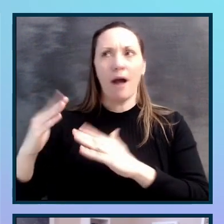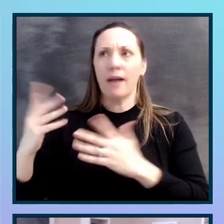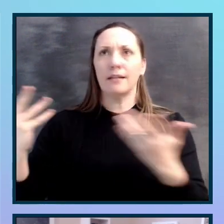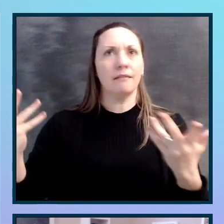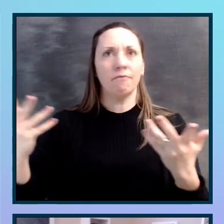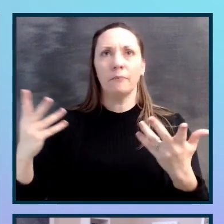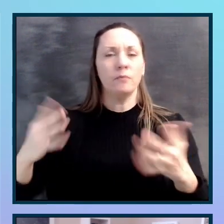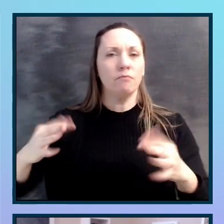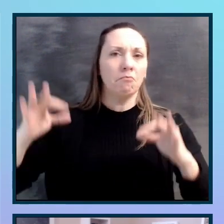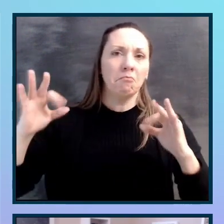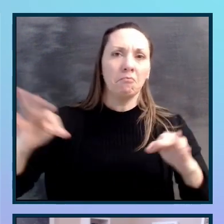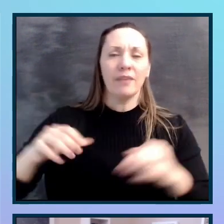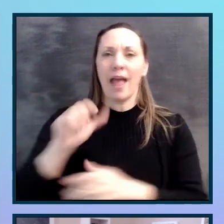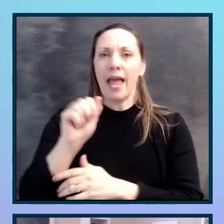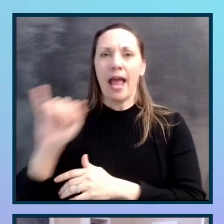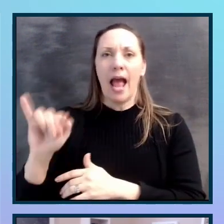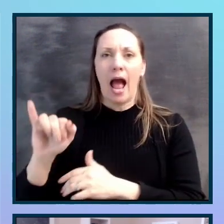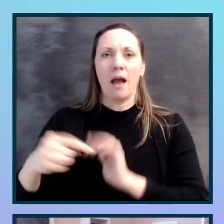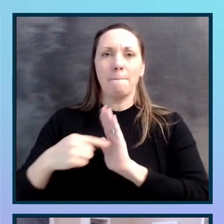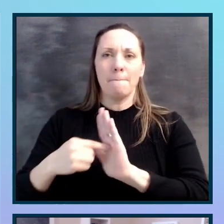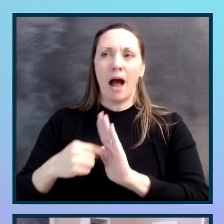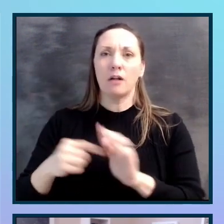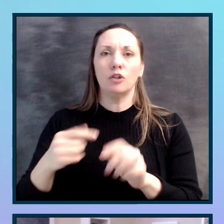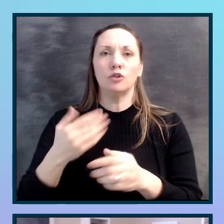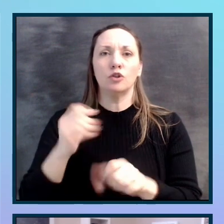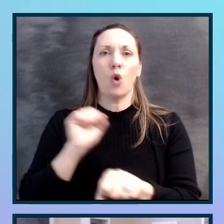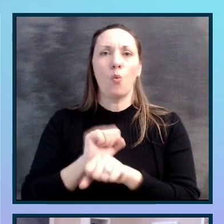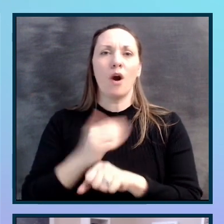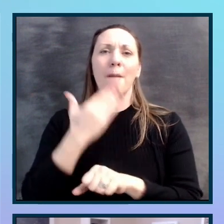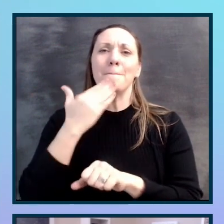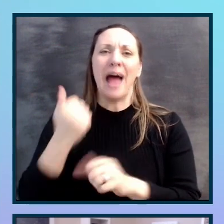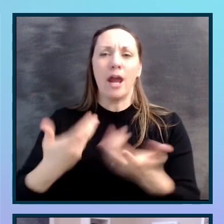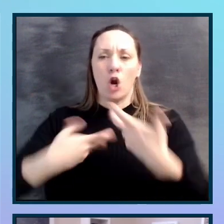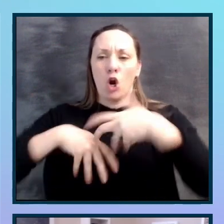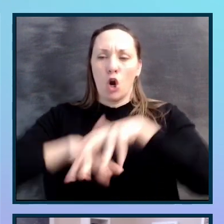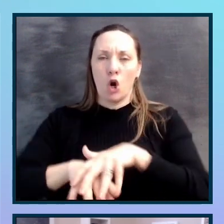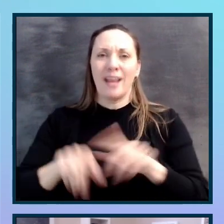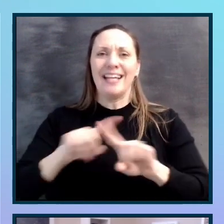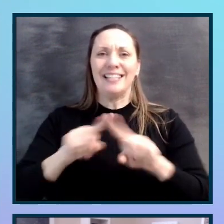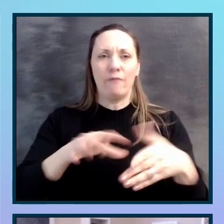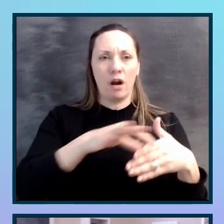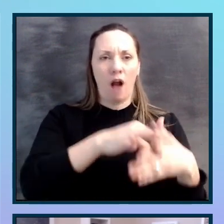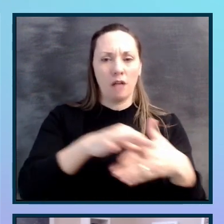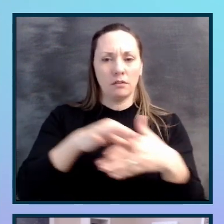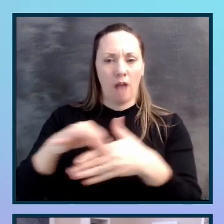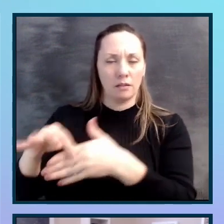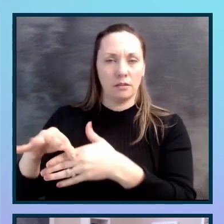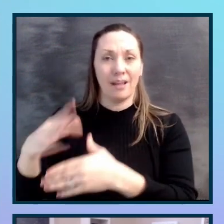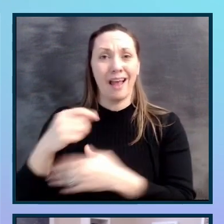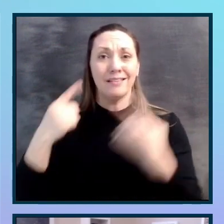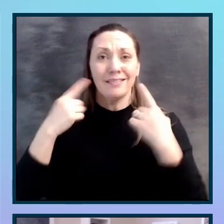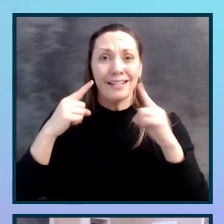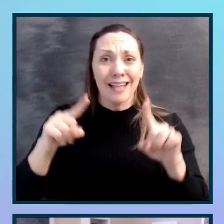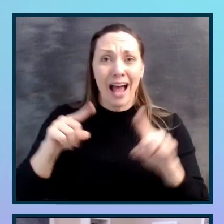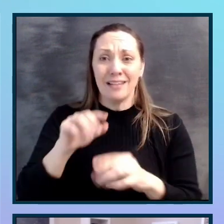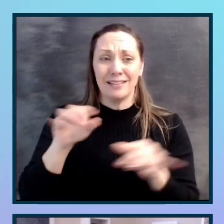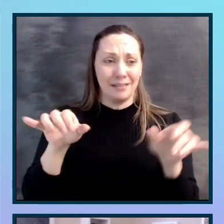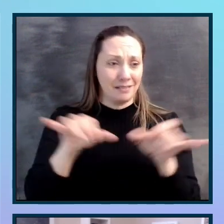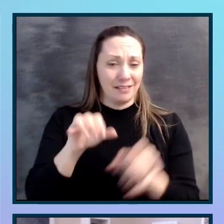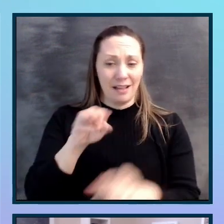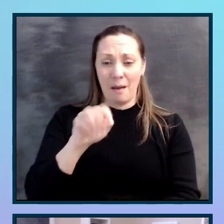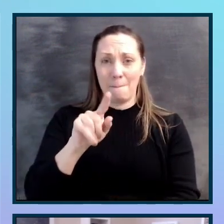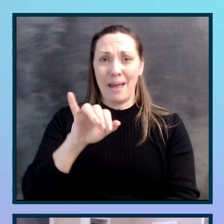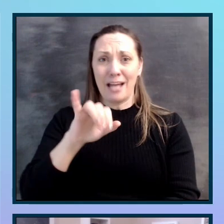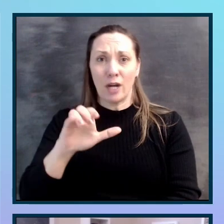optimizing this AI model to work better in these different contexts, and what is the success metric for these different contexts, and how